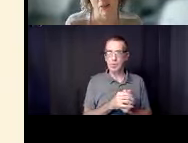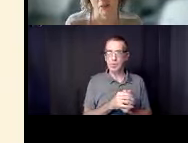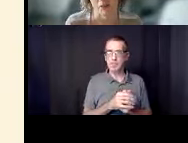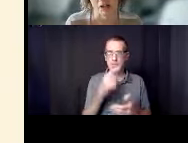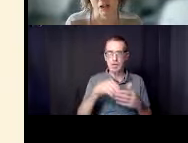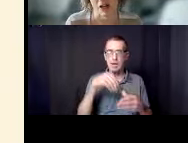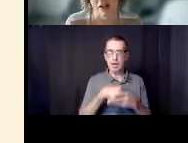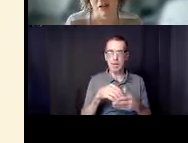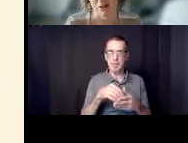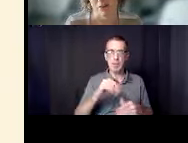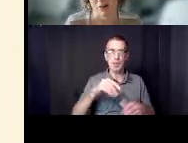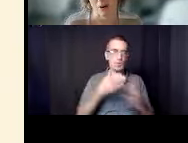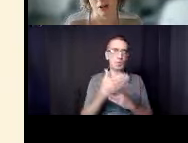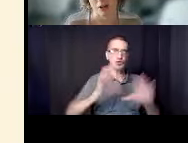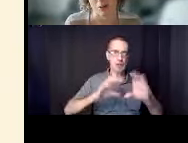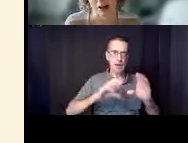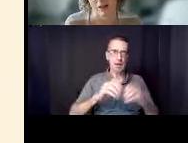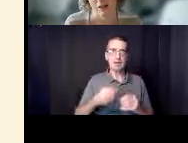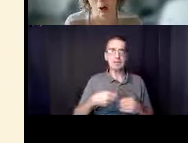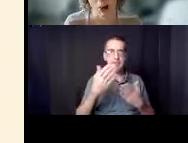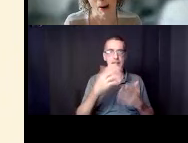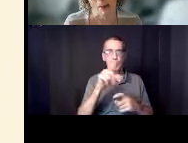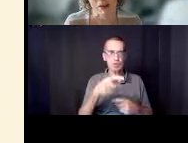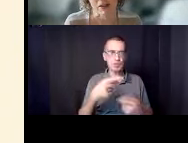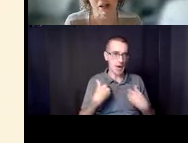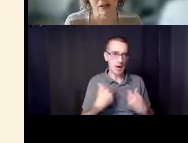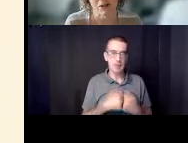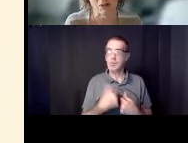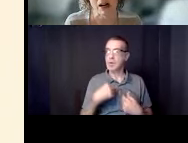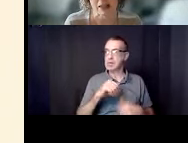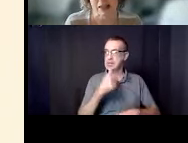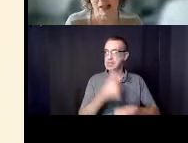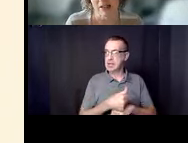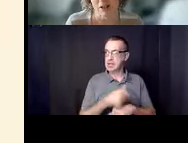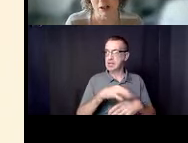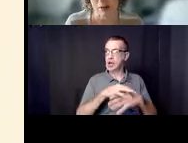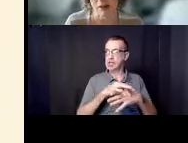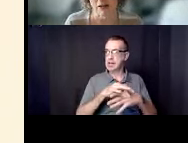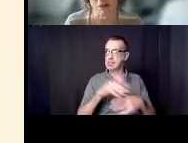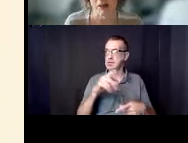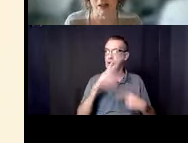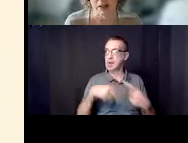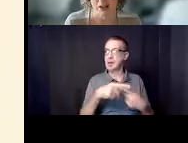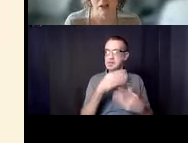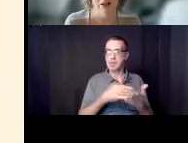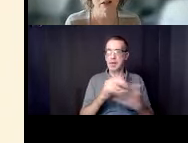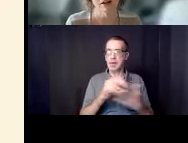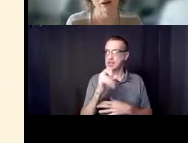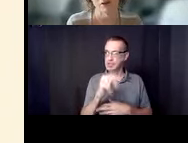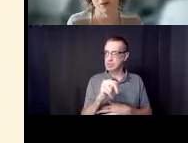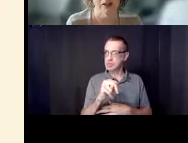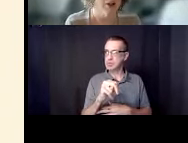check in by chat to some questions we have. We'll do some context setting to talk about some of the